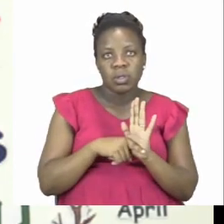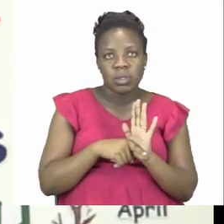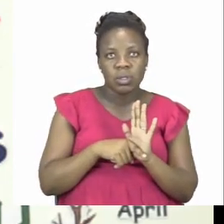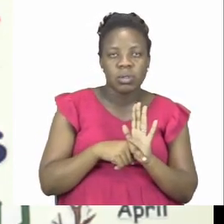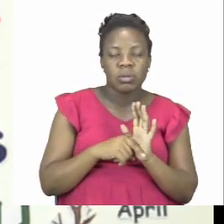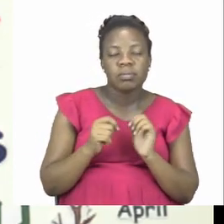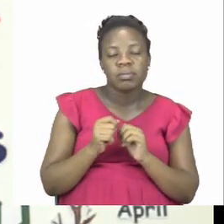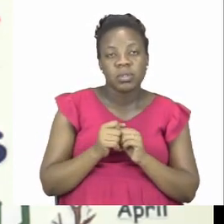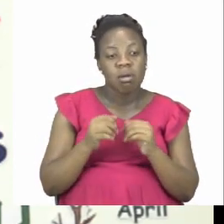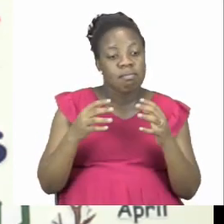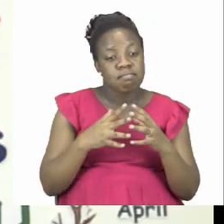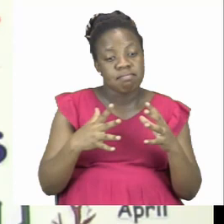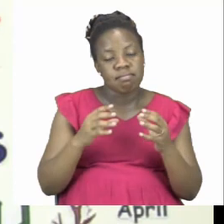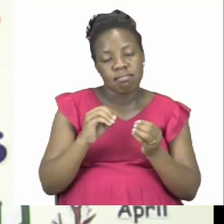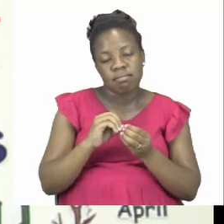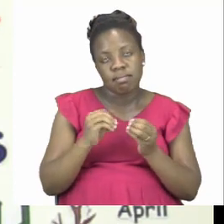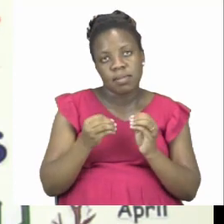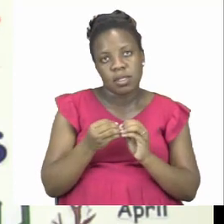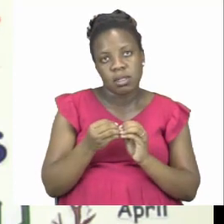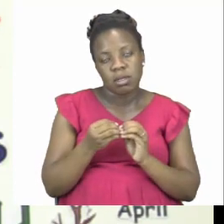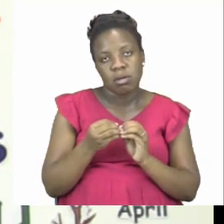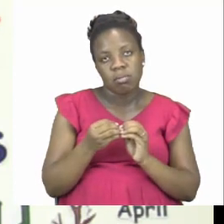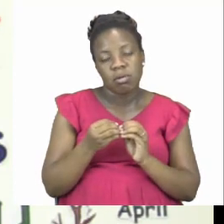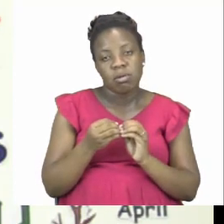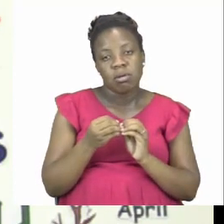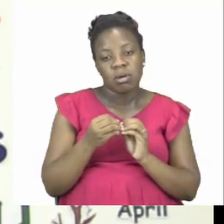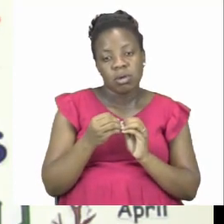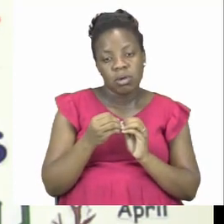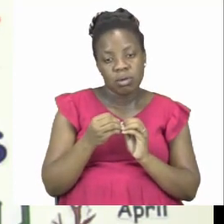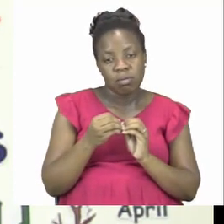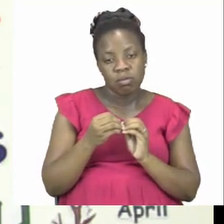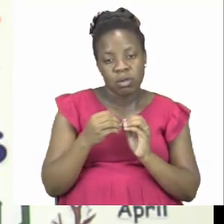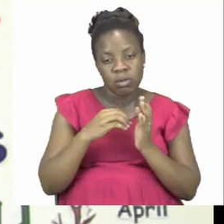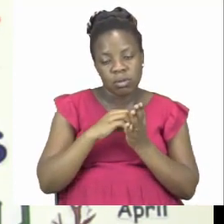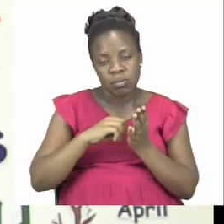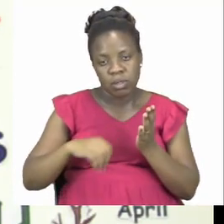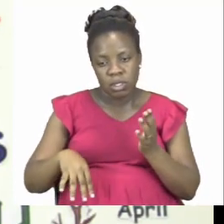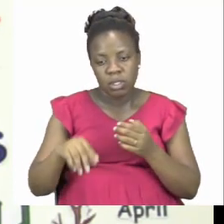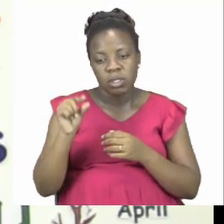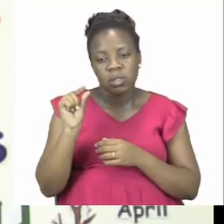and then the smaller one at the bottom. Now we have to say